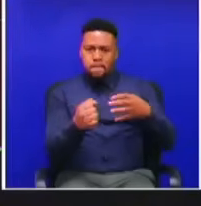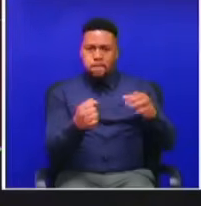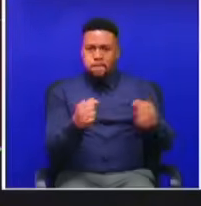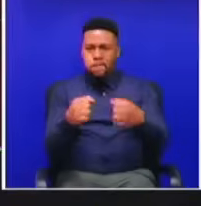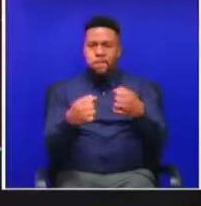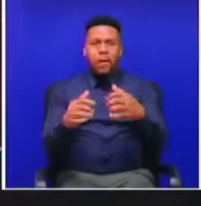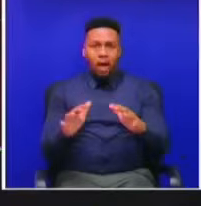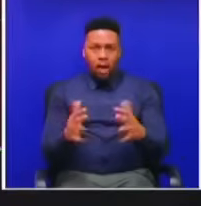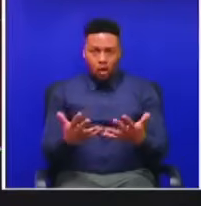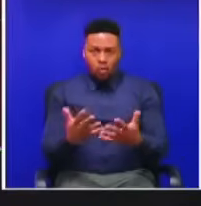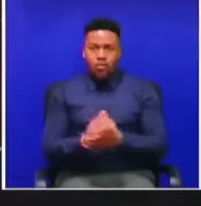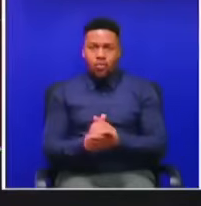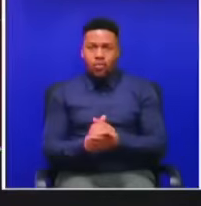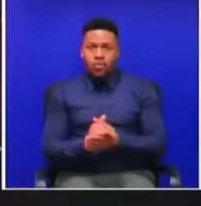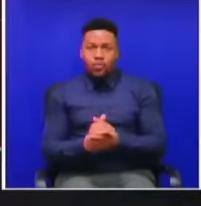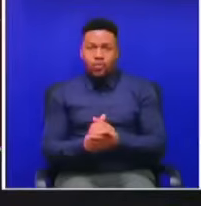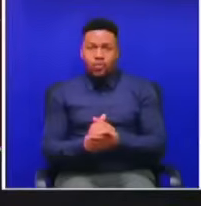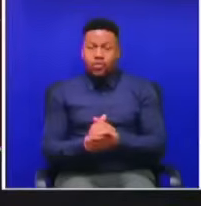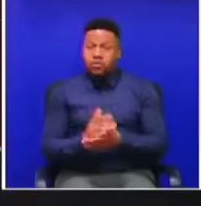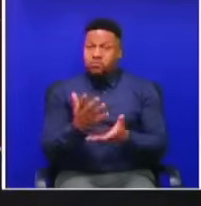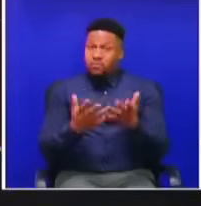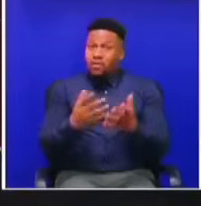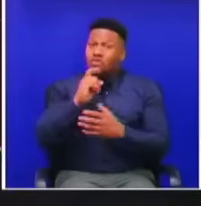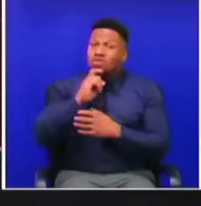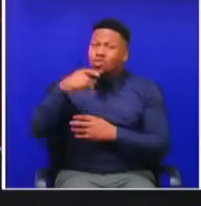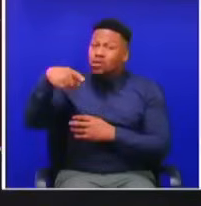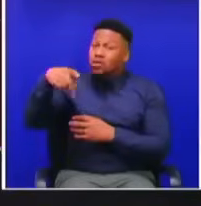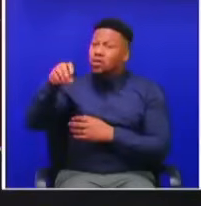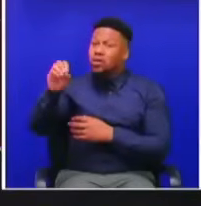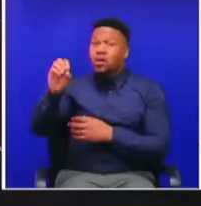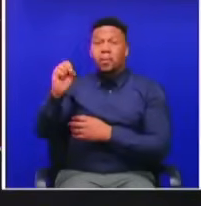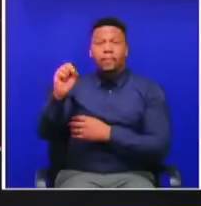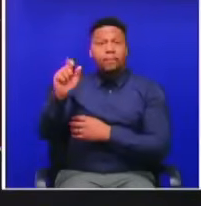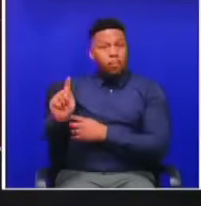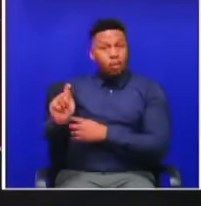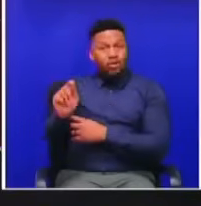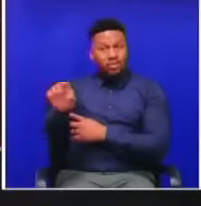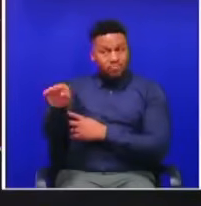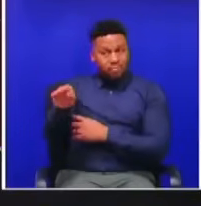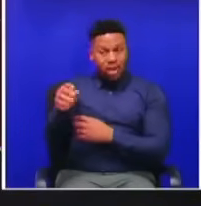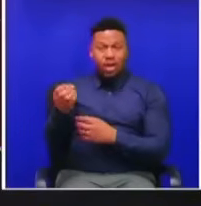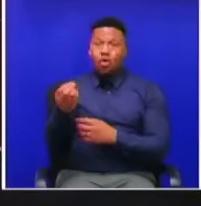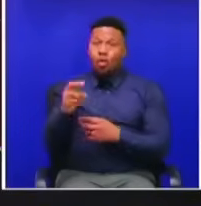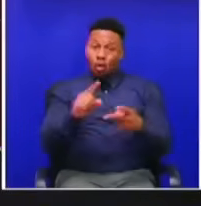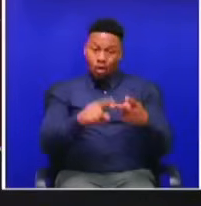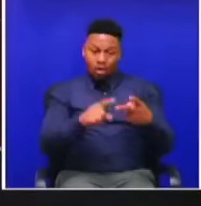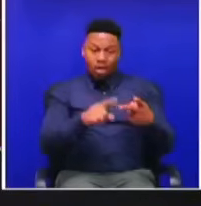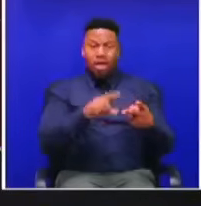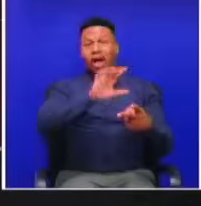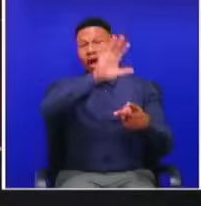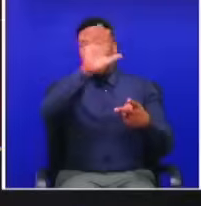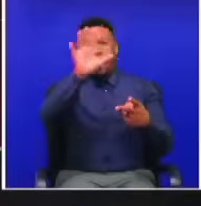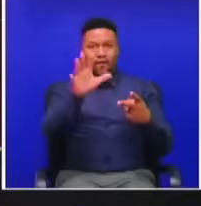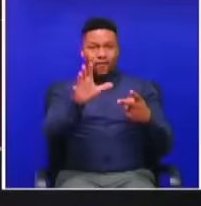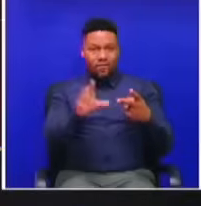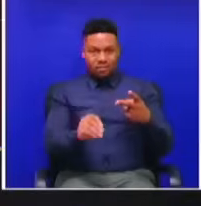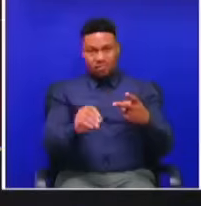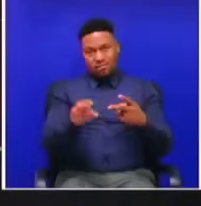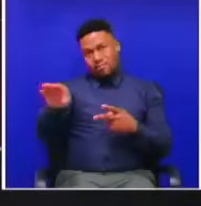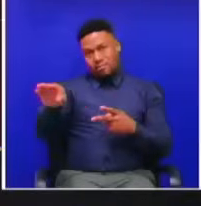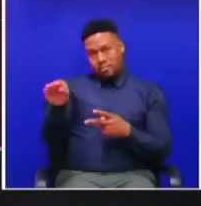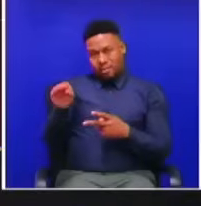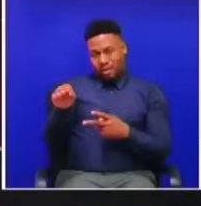or whether the African Bank could be part of them. And we should remember that the African Bank has